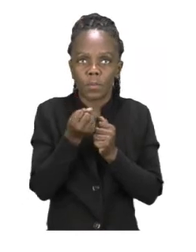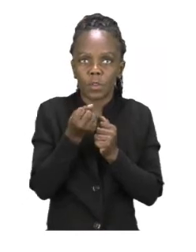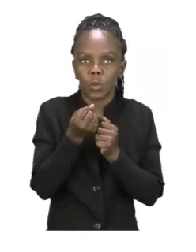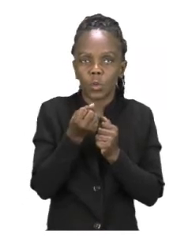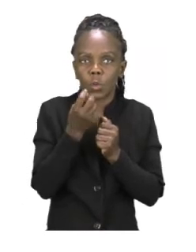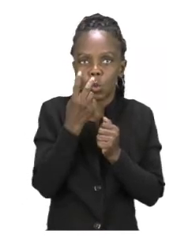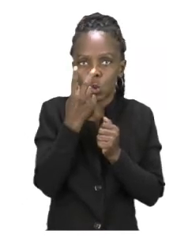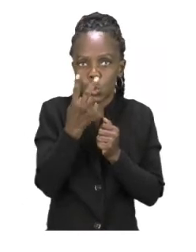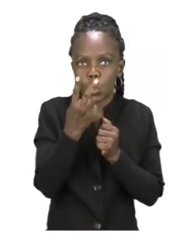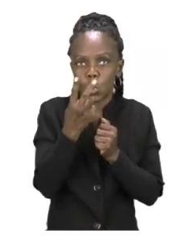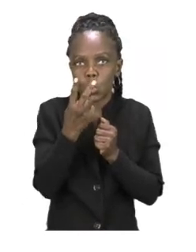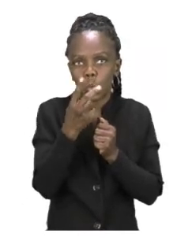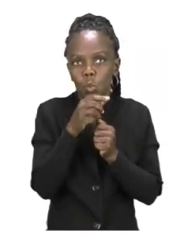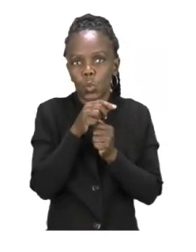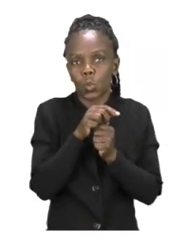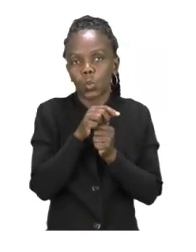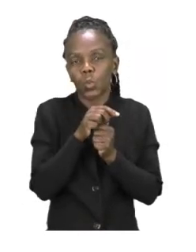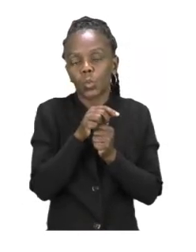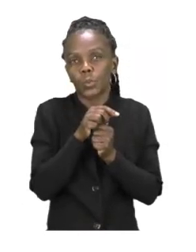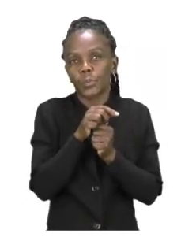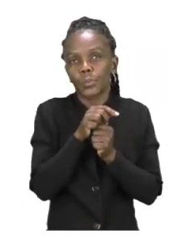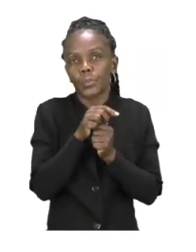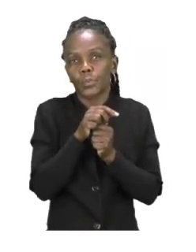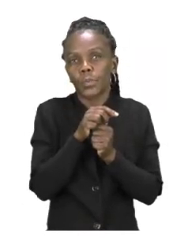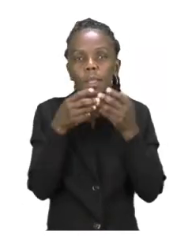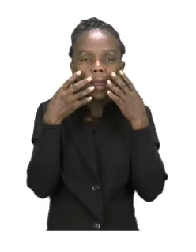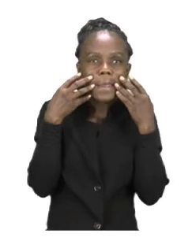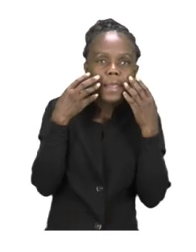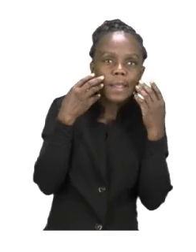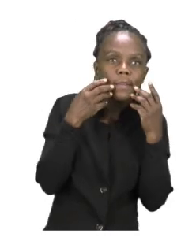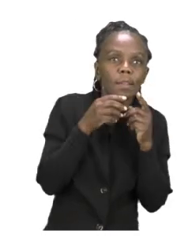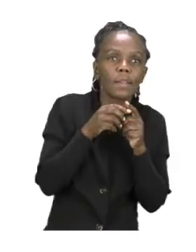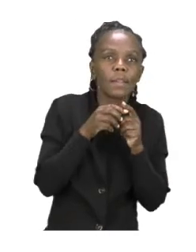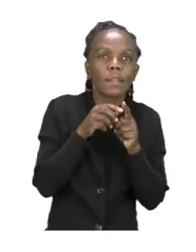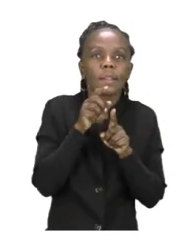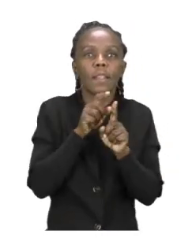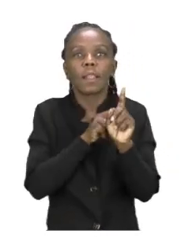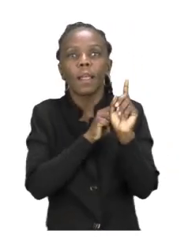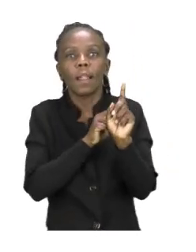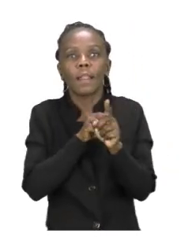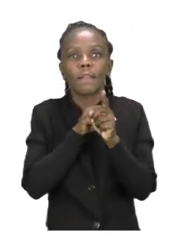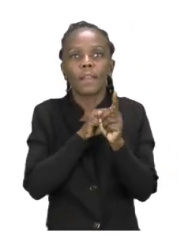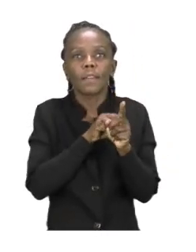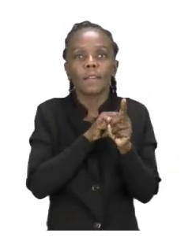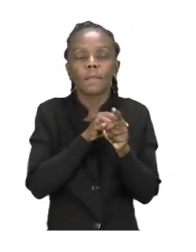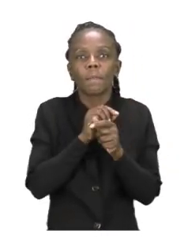an elephant and a cat. They want you